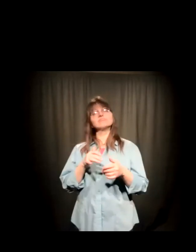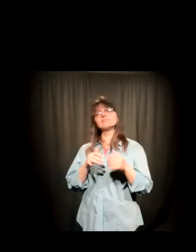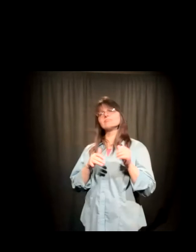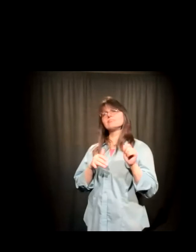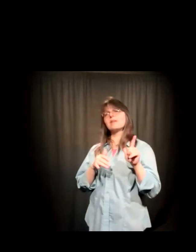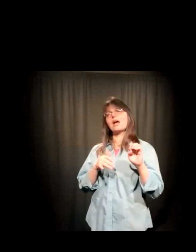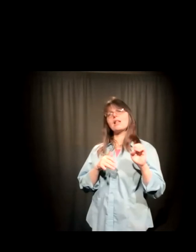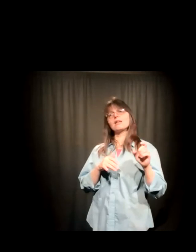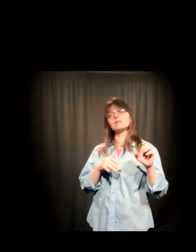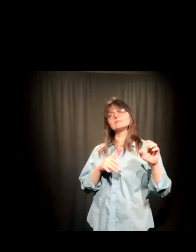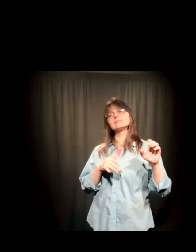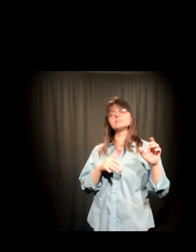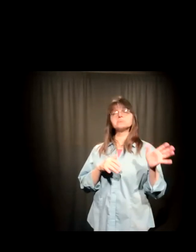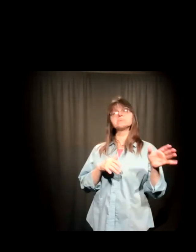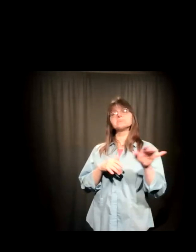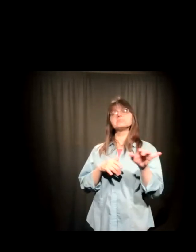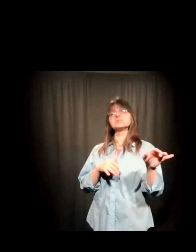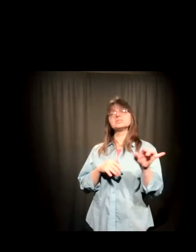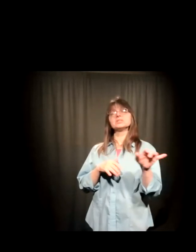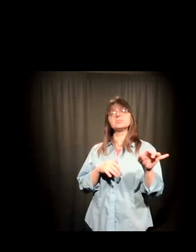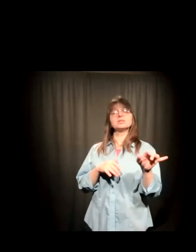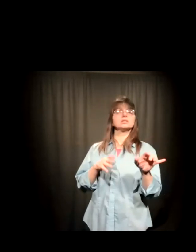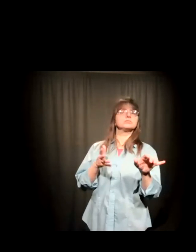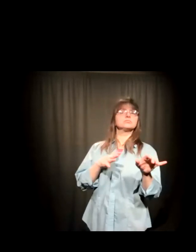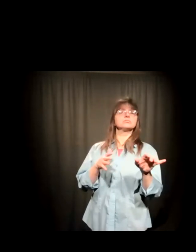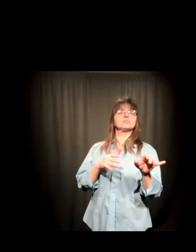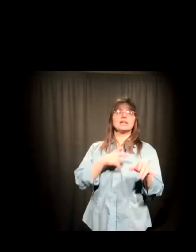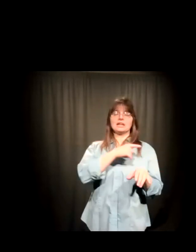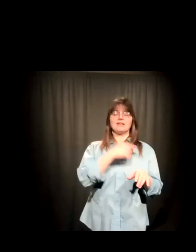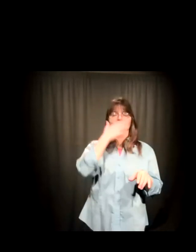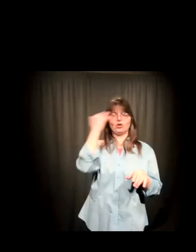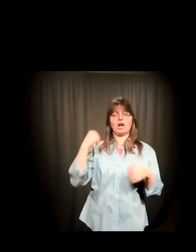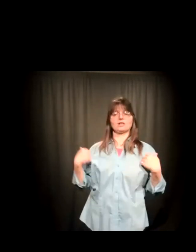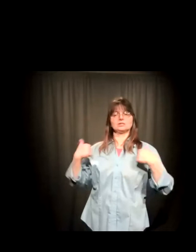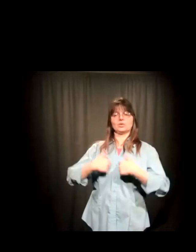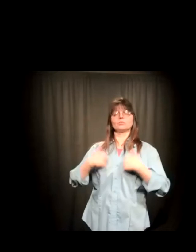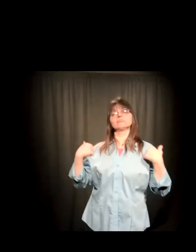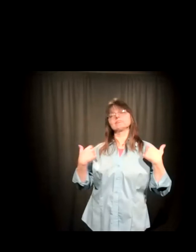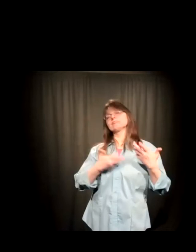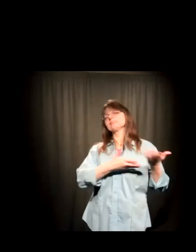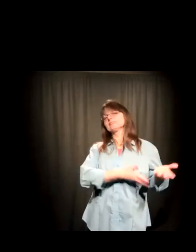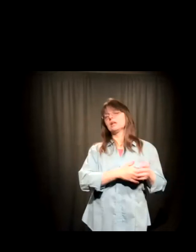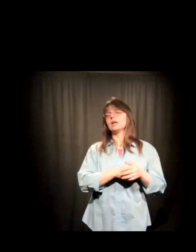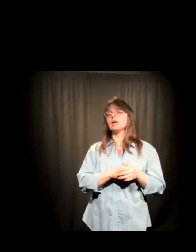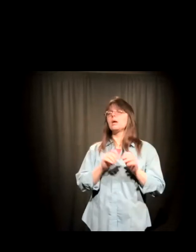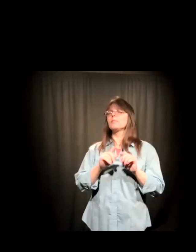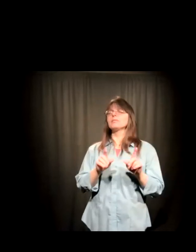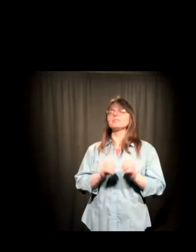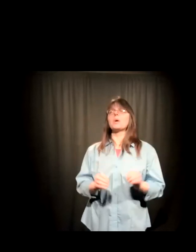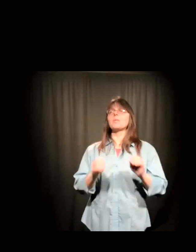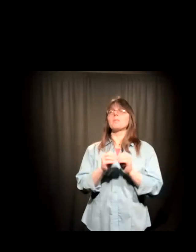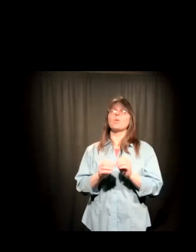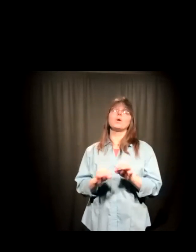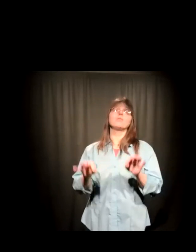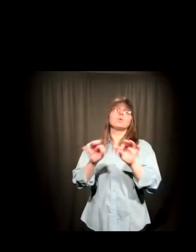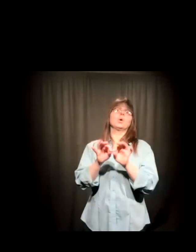not wearing his dress coat, which he forgot in Tutela Heights. They both seemed to understand there were more important things than dress,